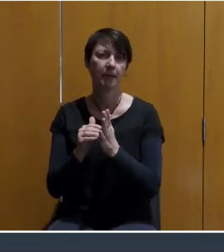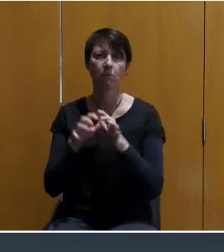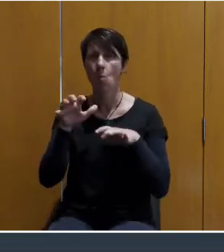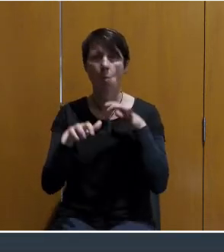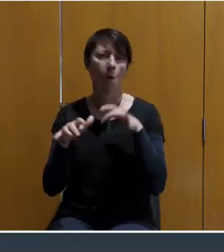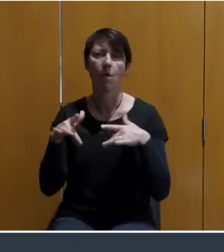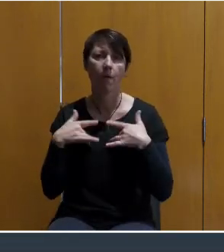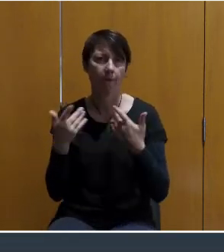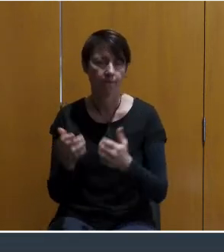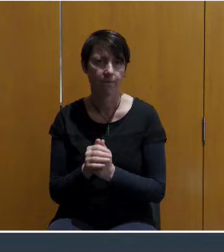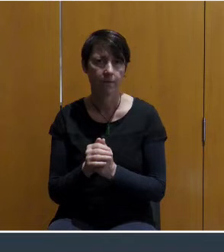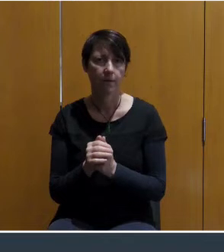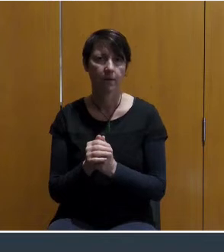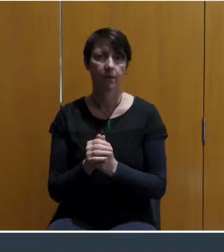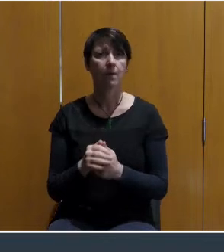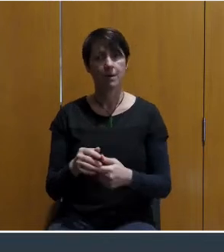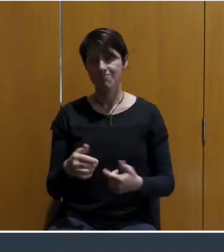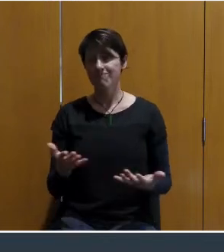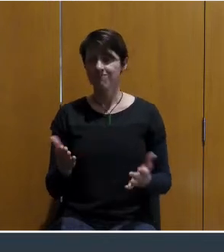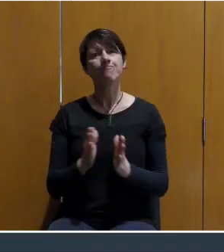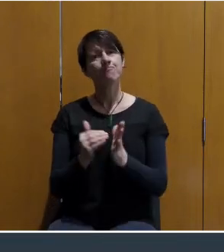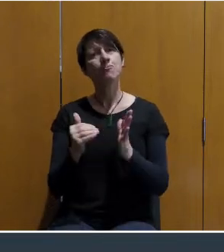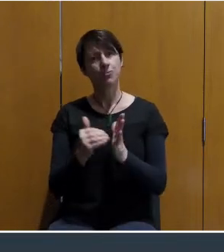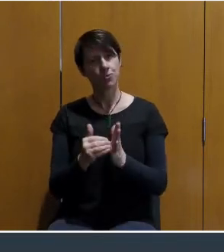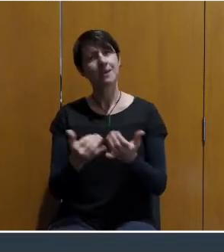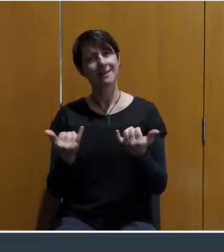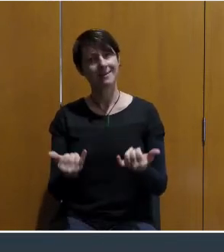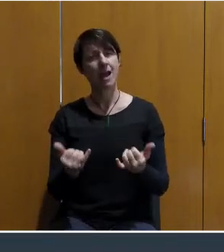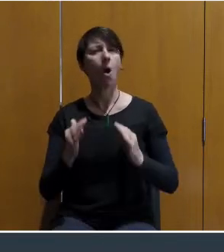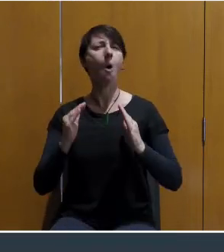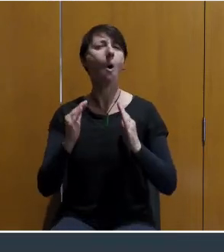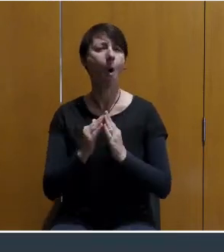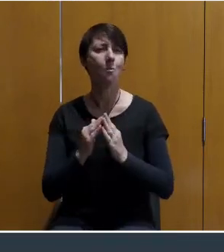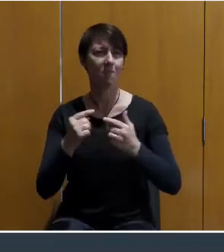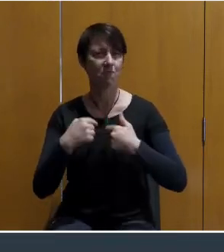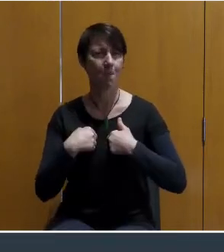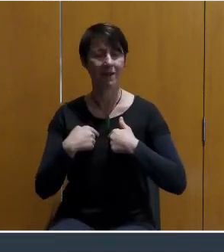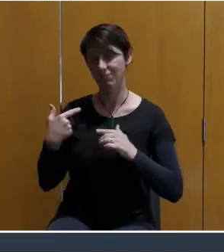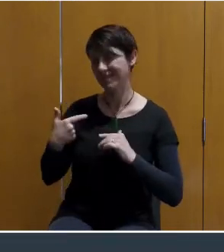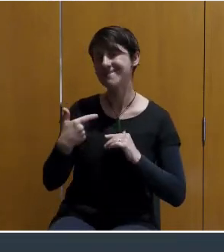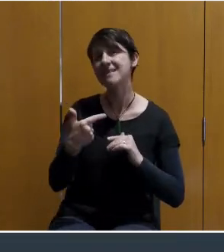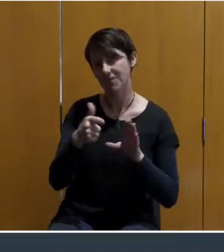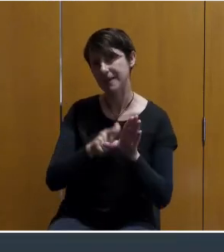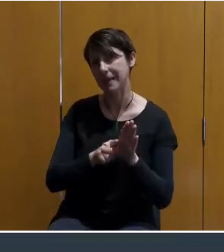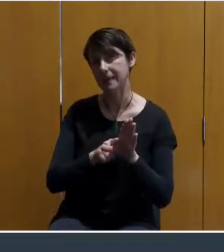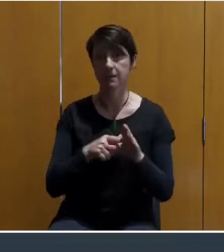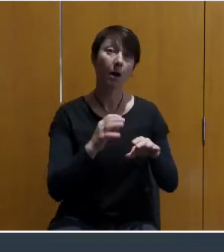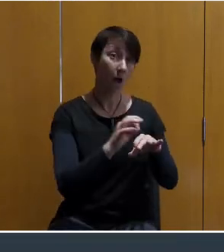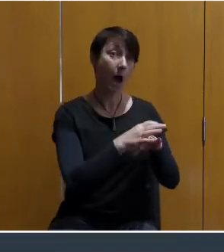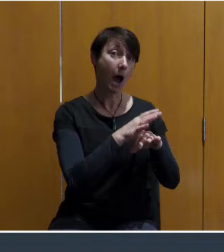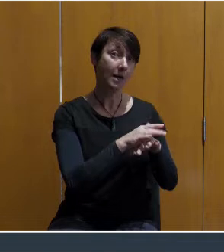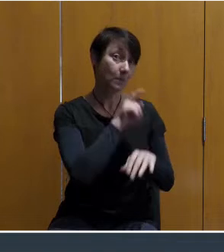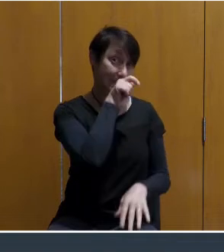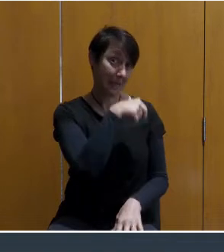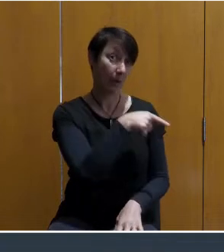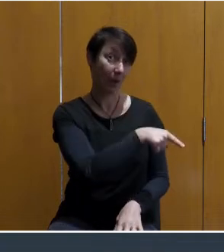So I've called New Zealand home now for about 7 years. My husband is a Kiwi, and we met in my home